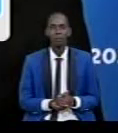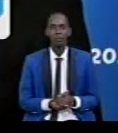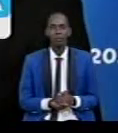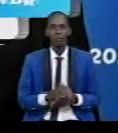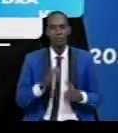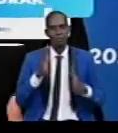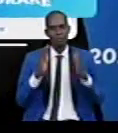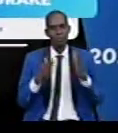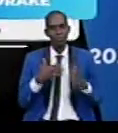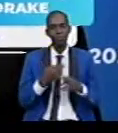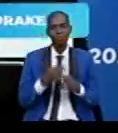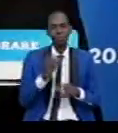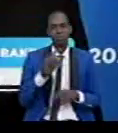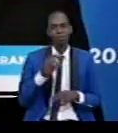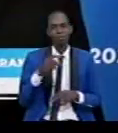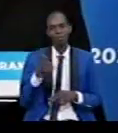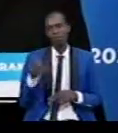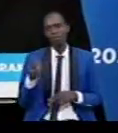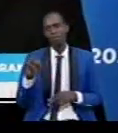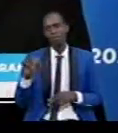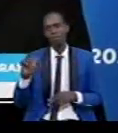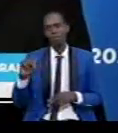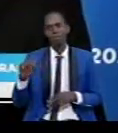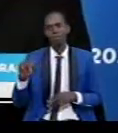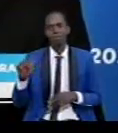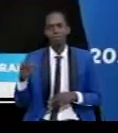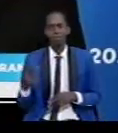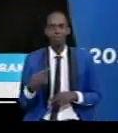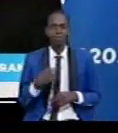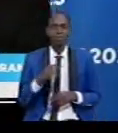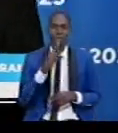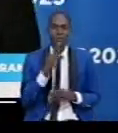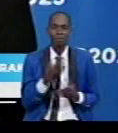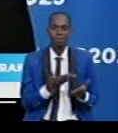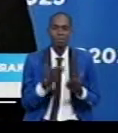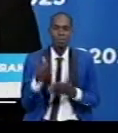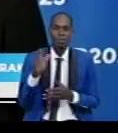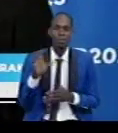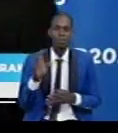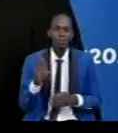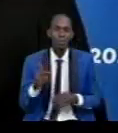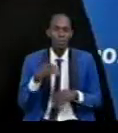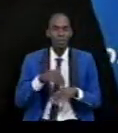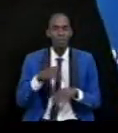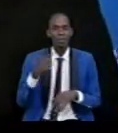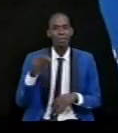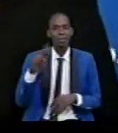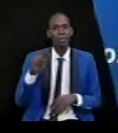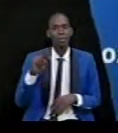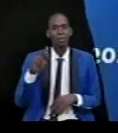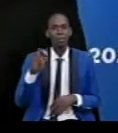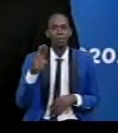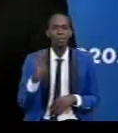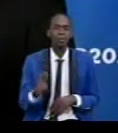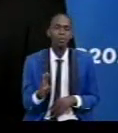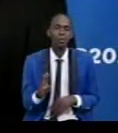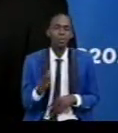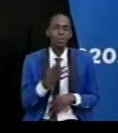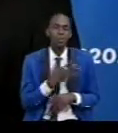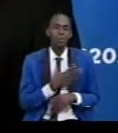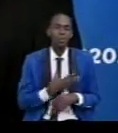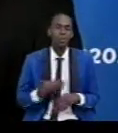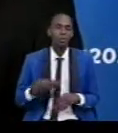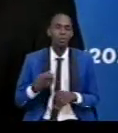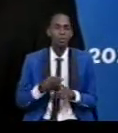I'm Steven. And I'm Nate. And we're here representing the GCK and Dr. Kumi at the NRB. And for the uninitiated, the